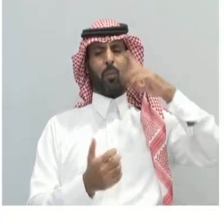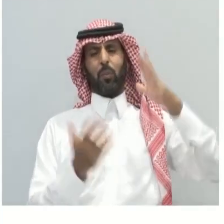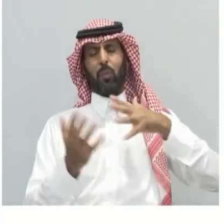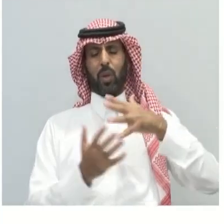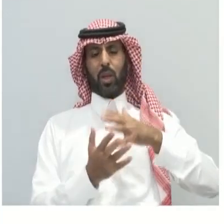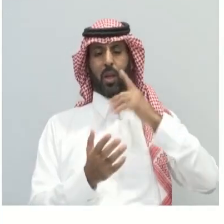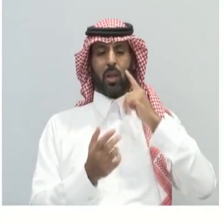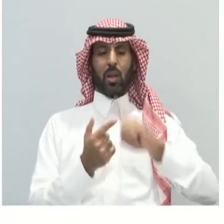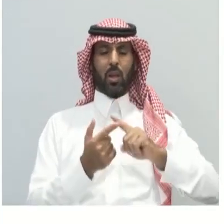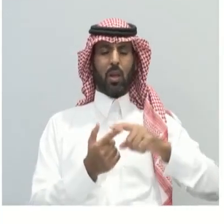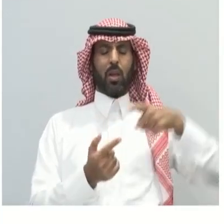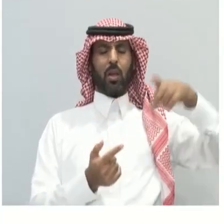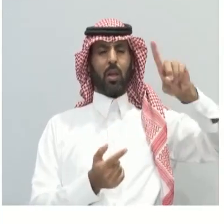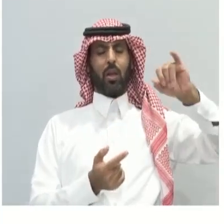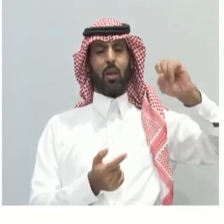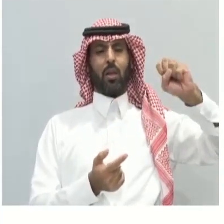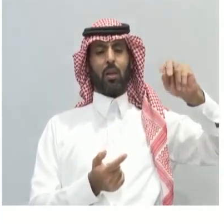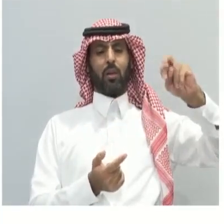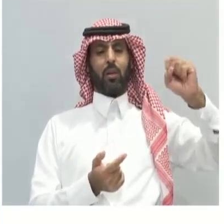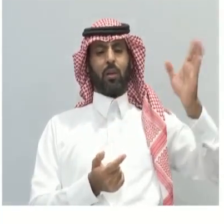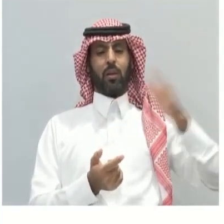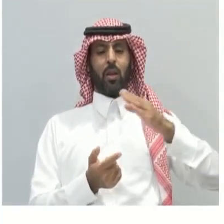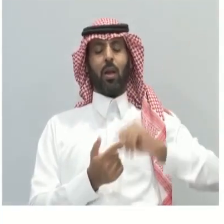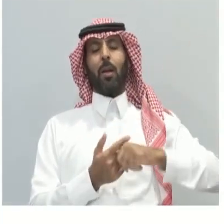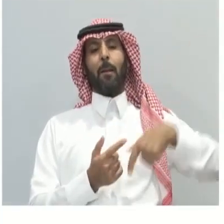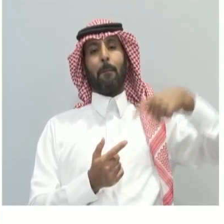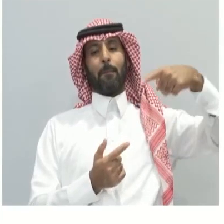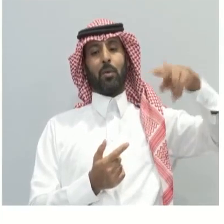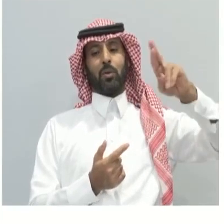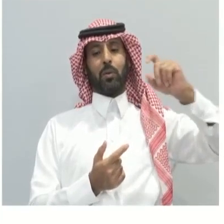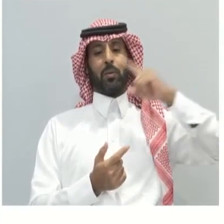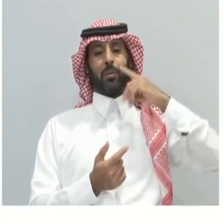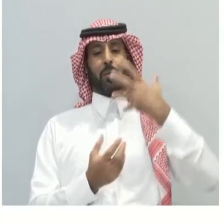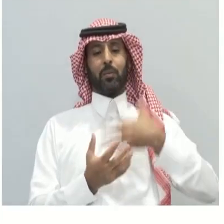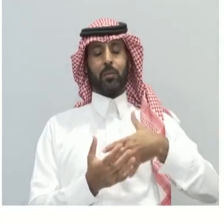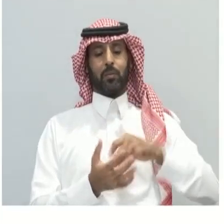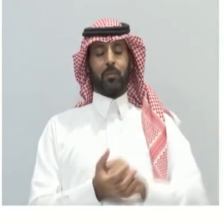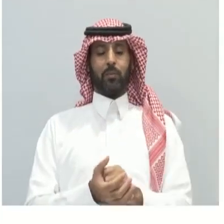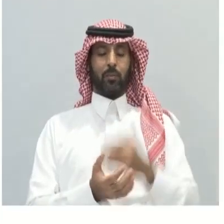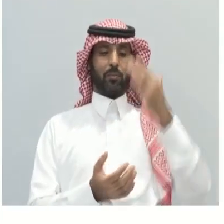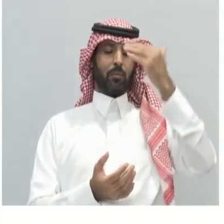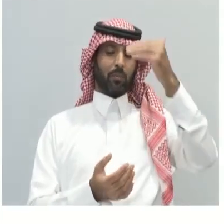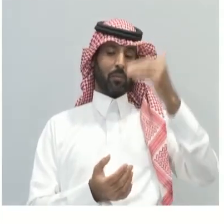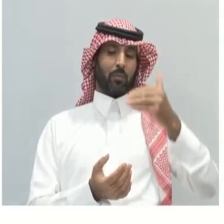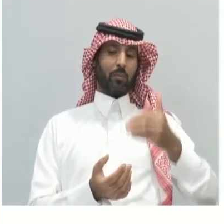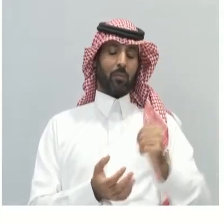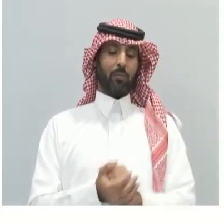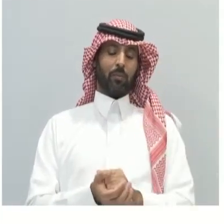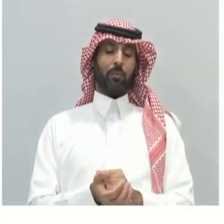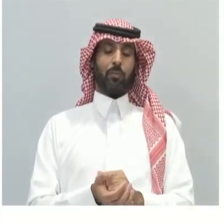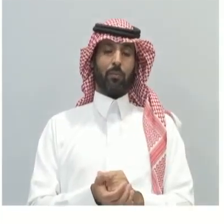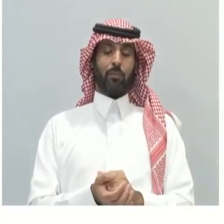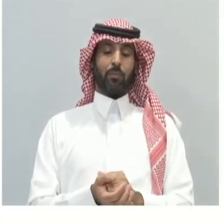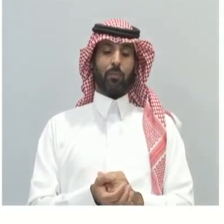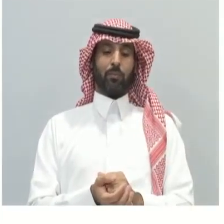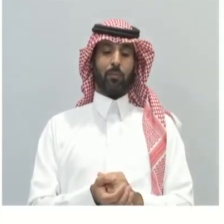a prototype, transmit, patent, milestone, and affluence. Again, evolution,